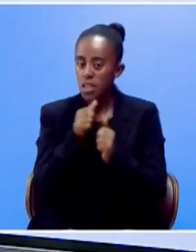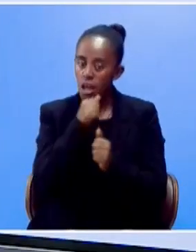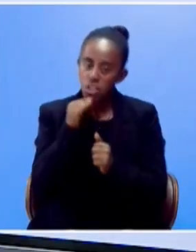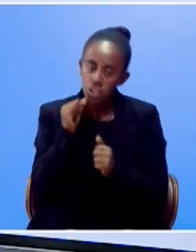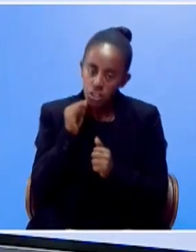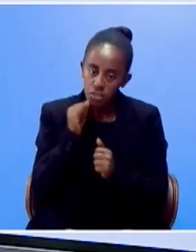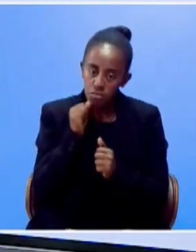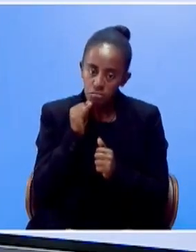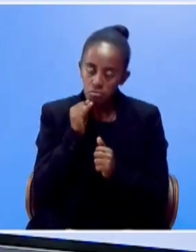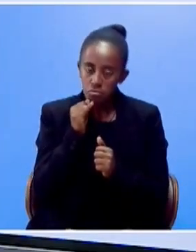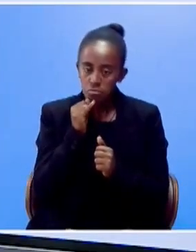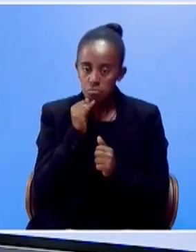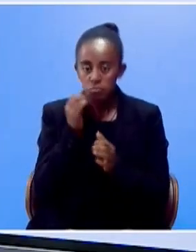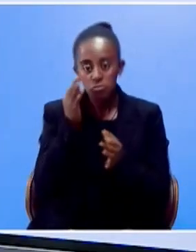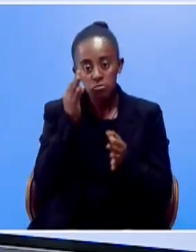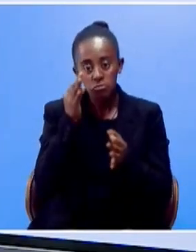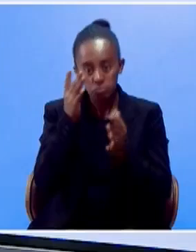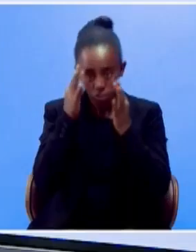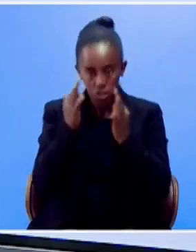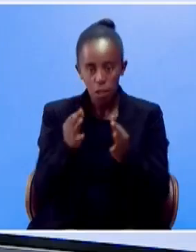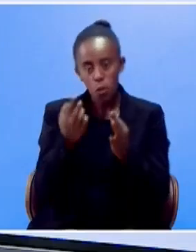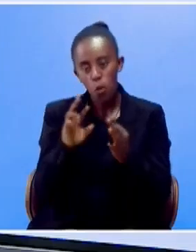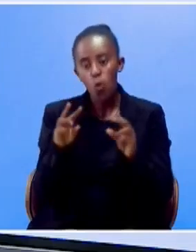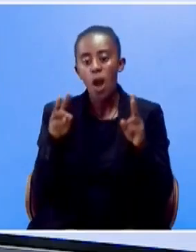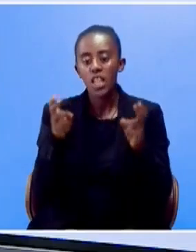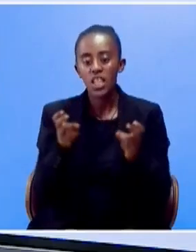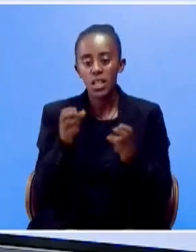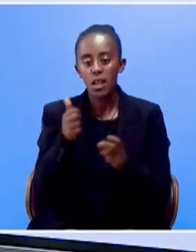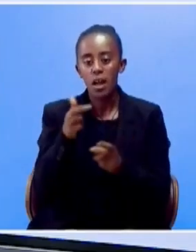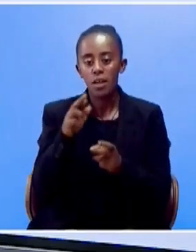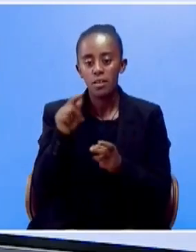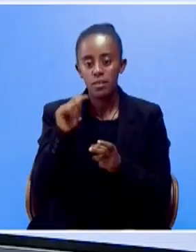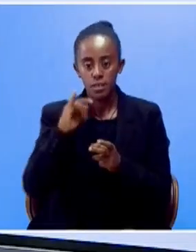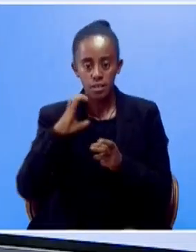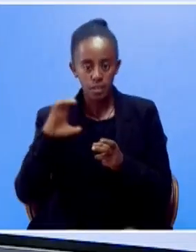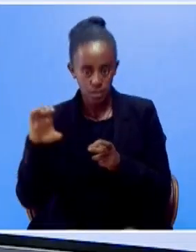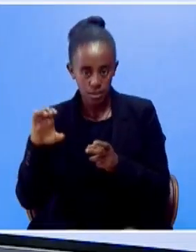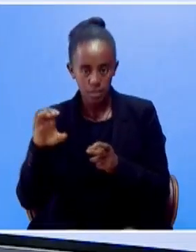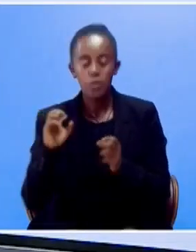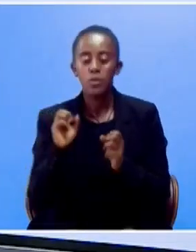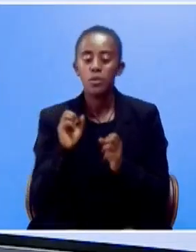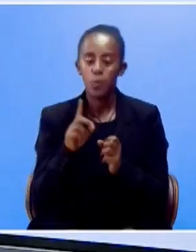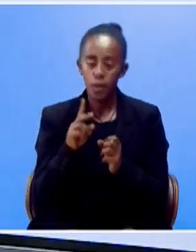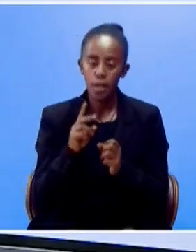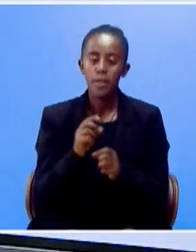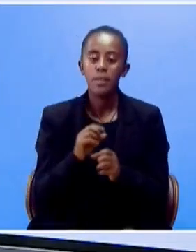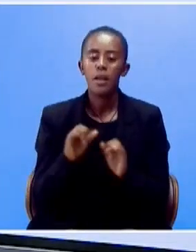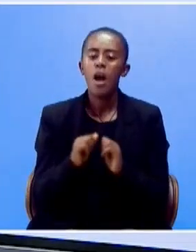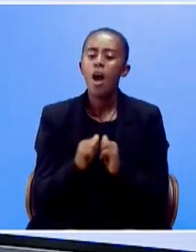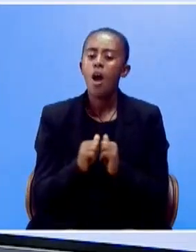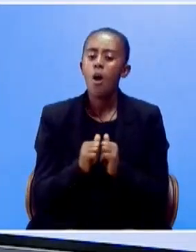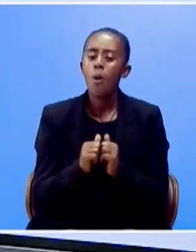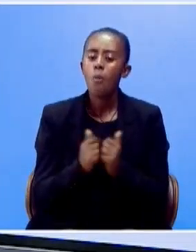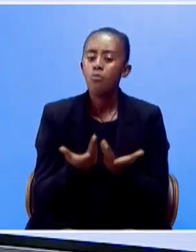be determiner or what we call the articles. Right? Okay, how about because?